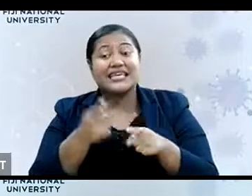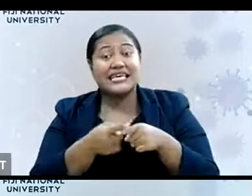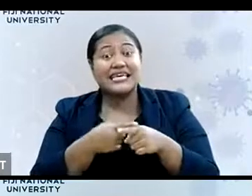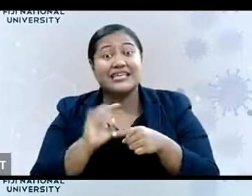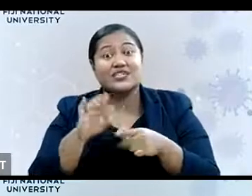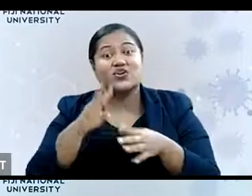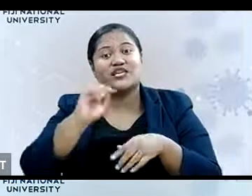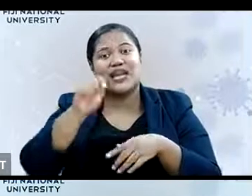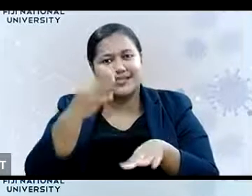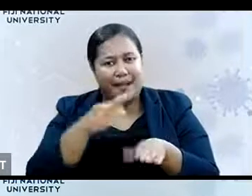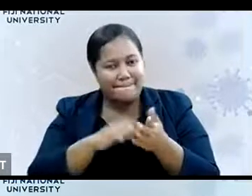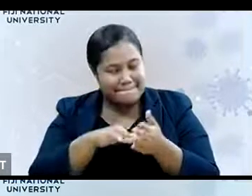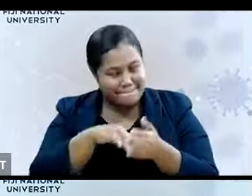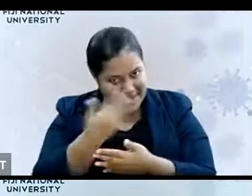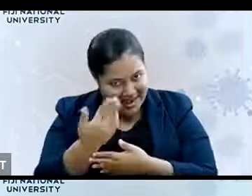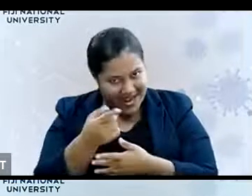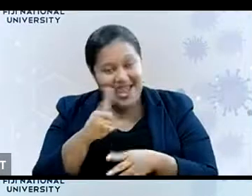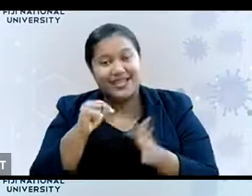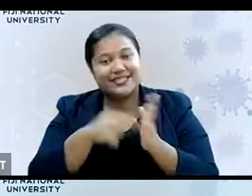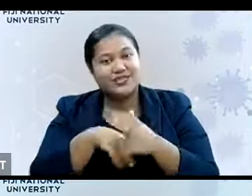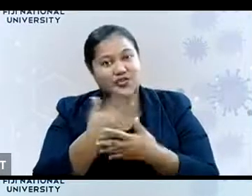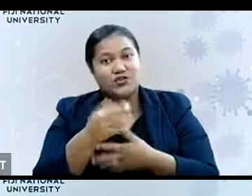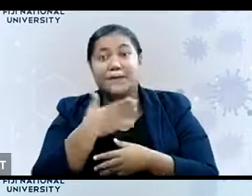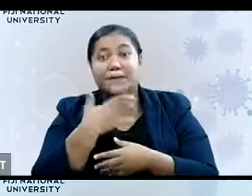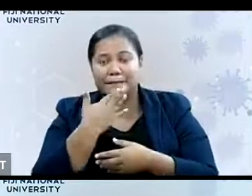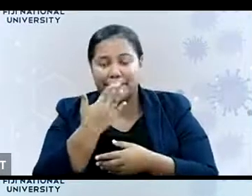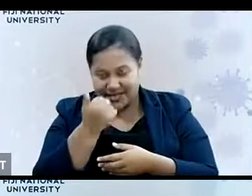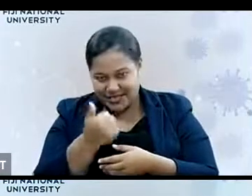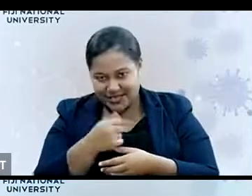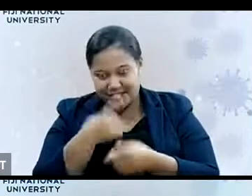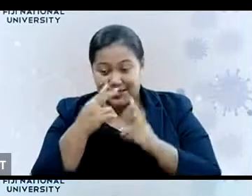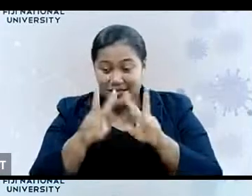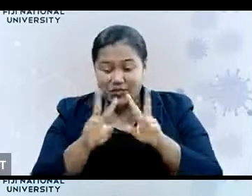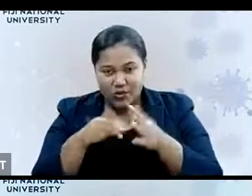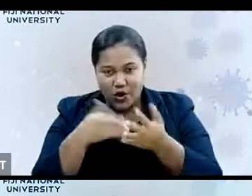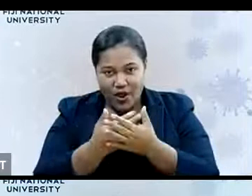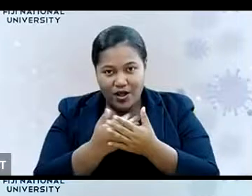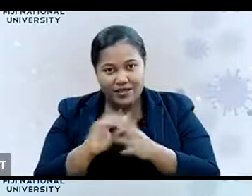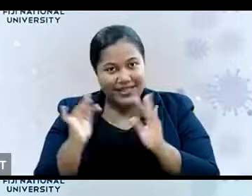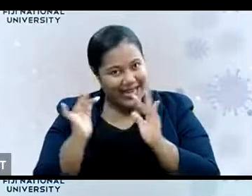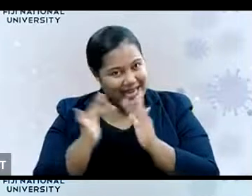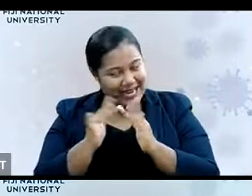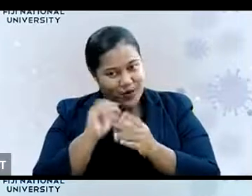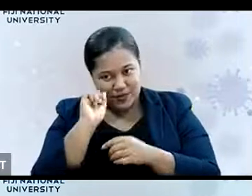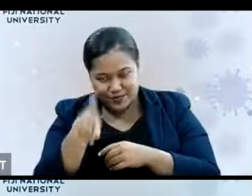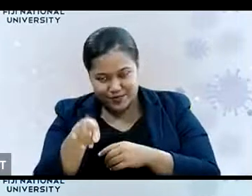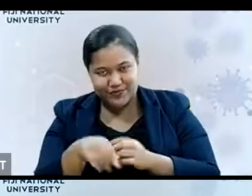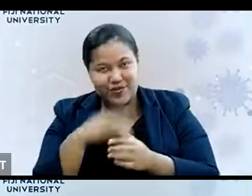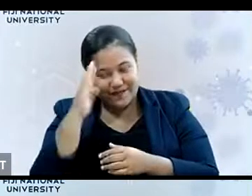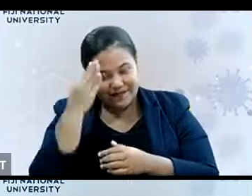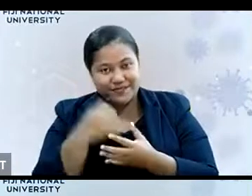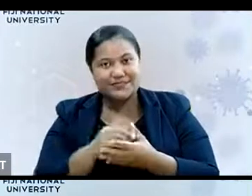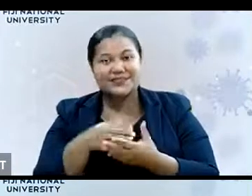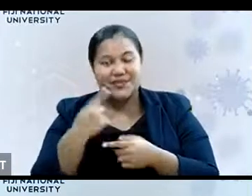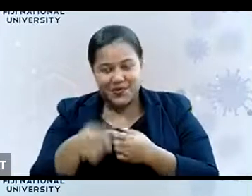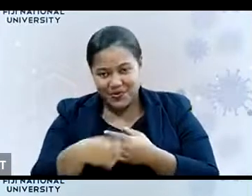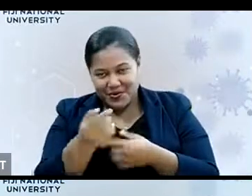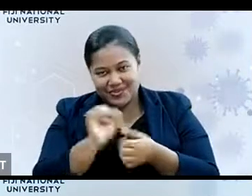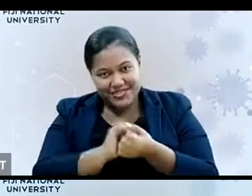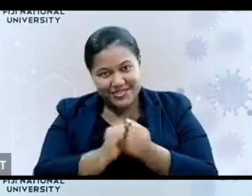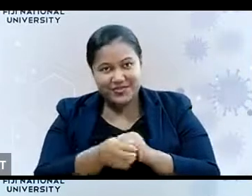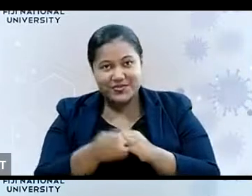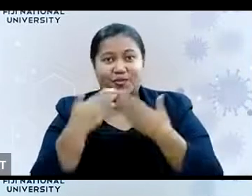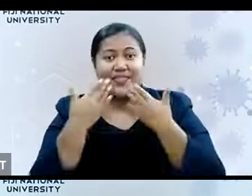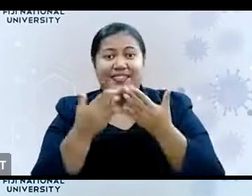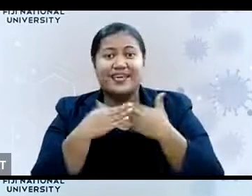and on Tuesday. So just keep a lookout for the flyers and the links that we will continue with these sessions. So once again, everyone, thank you so much